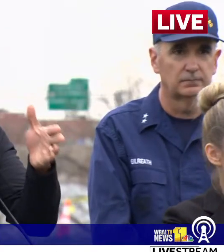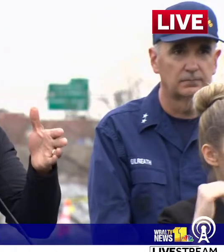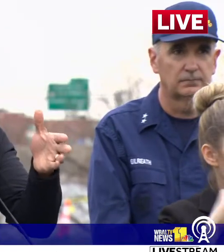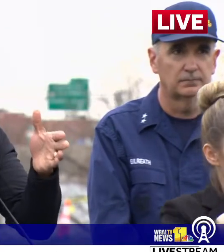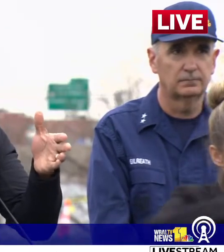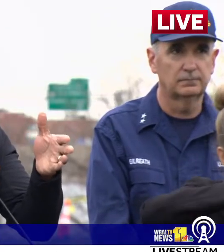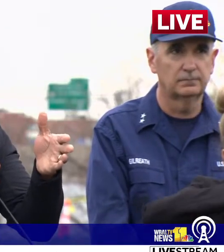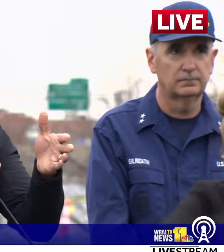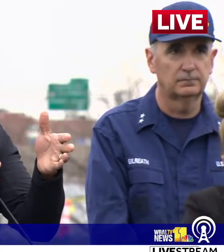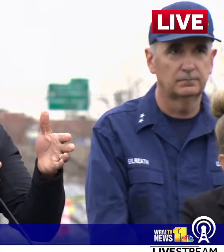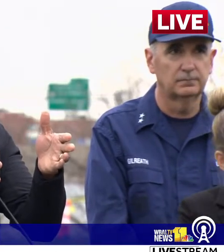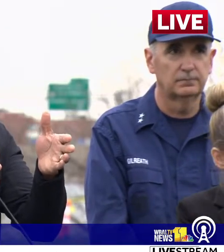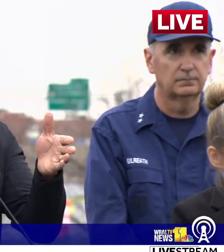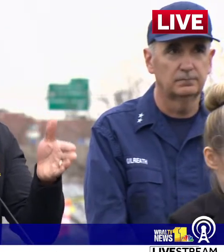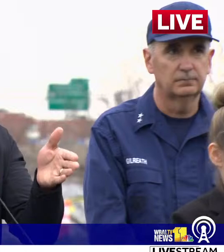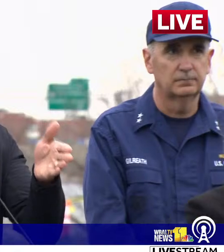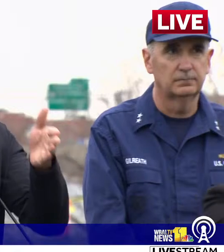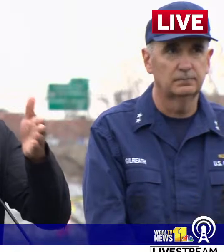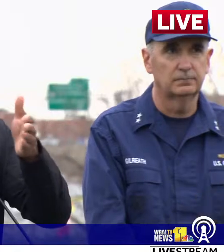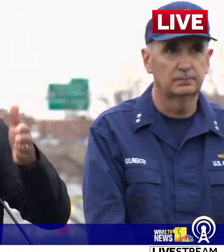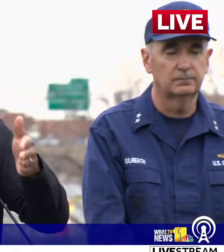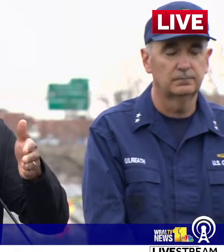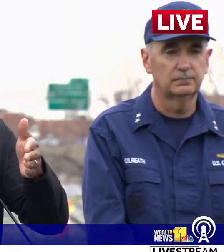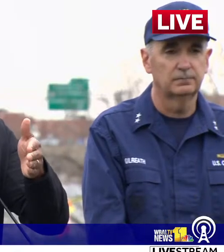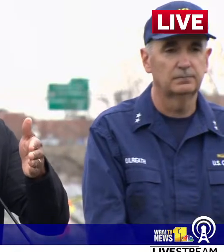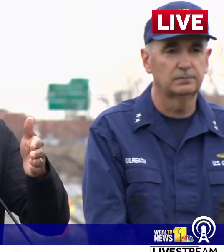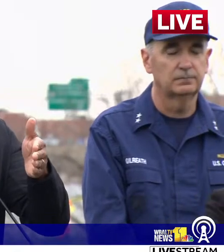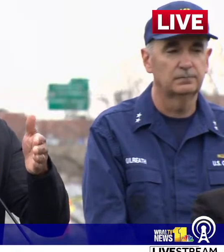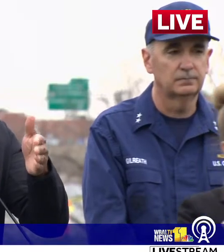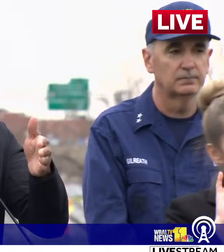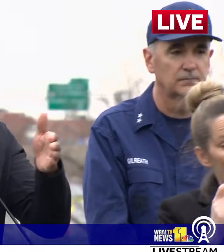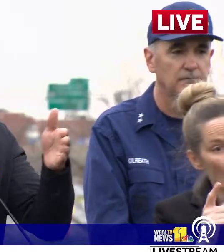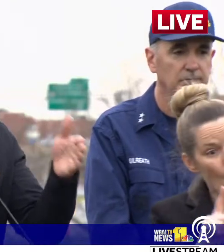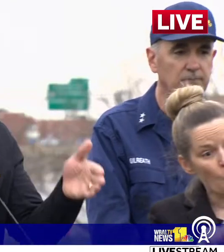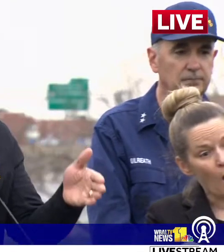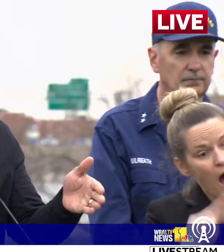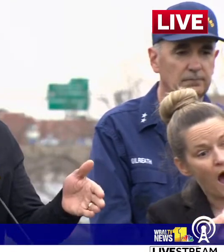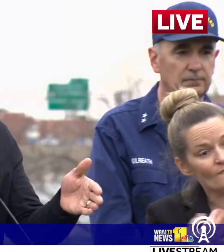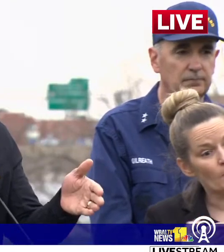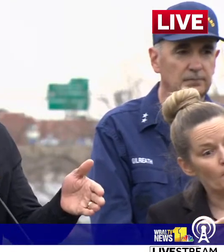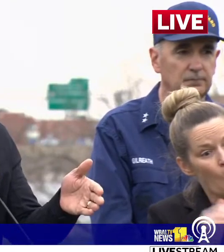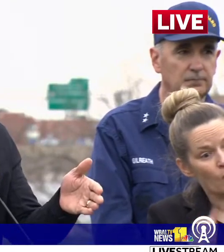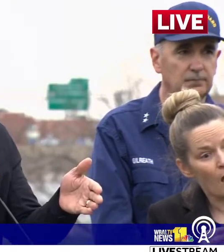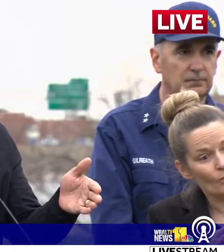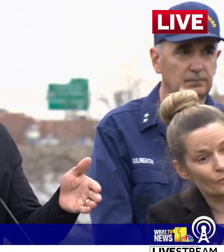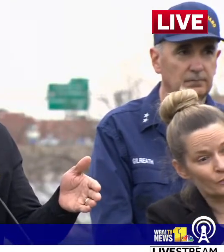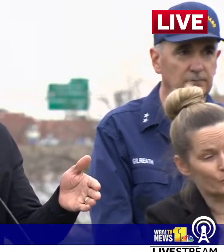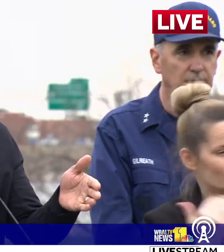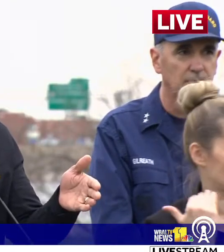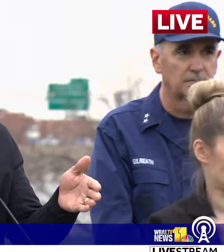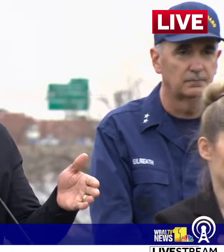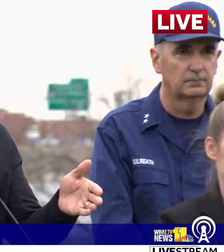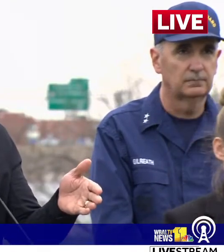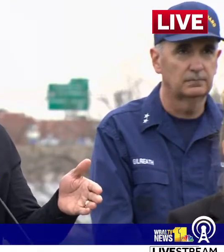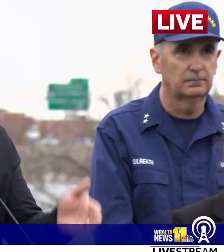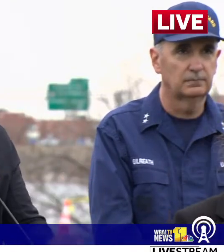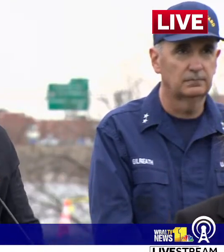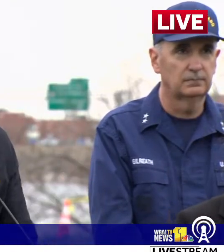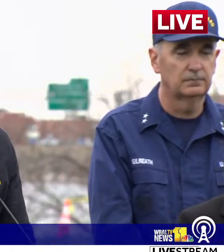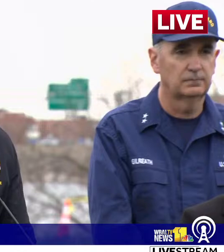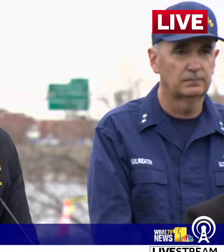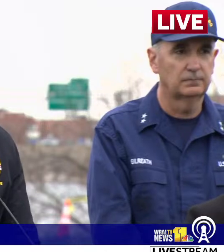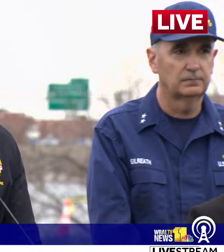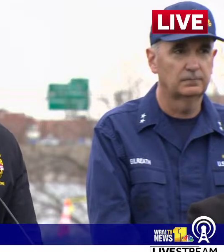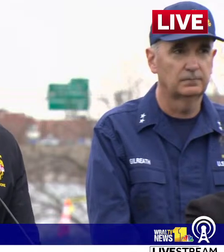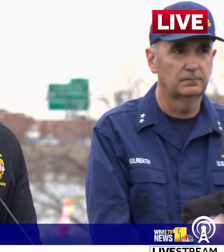at, where the main challenge is. And so it will allow some additional access, not complete access of what